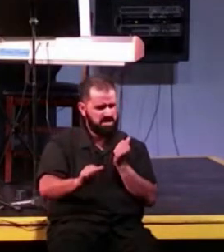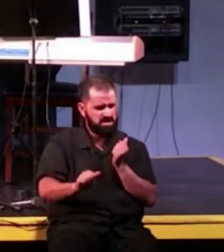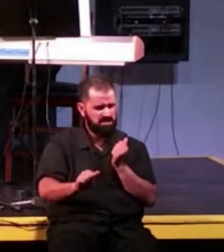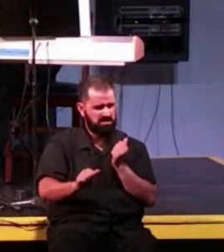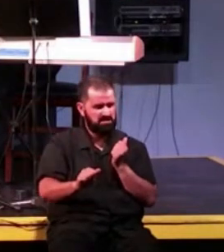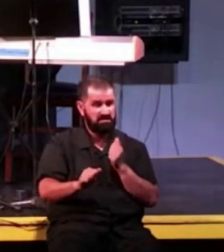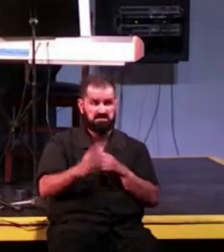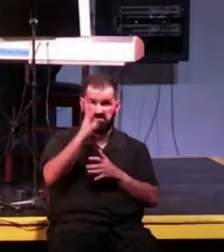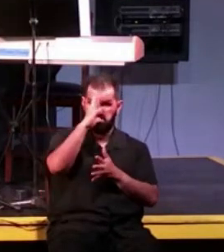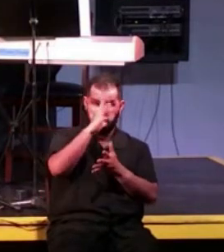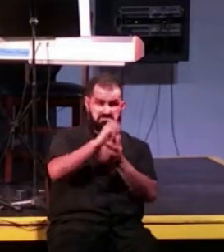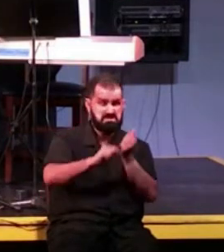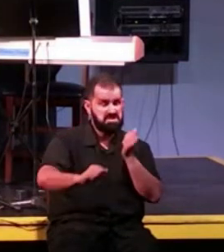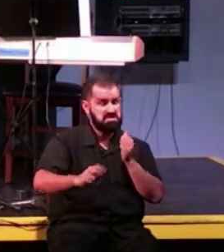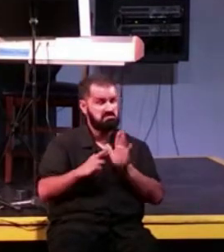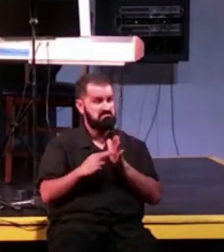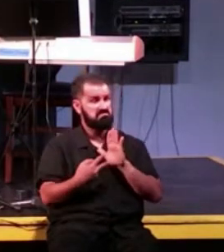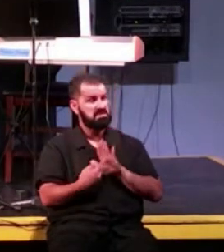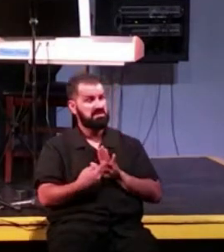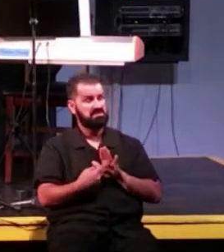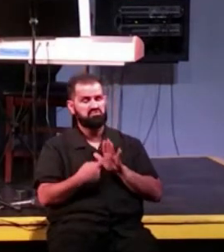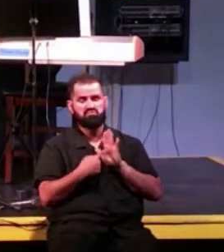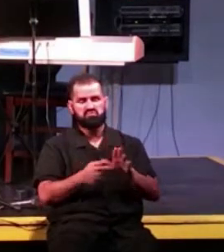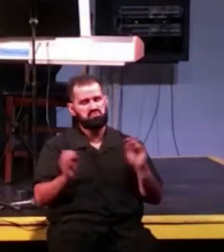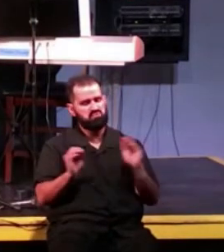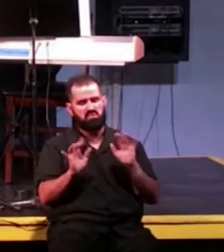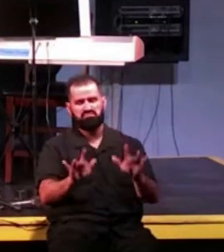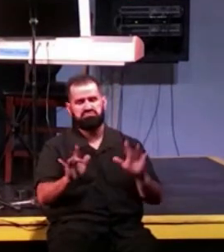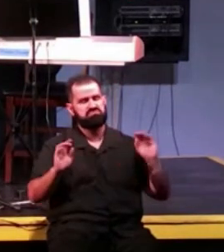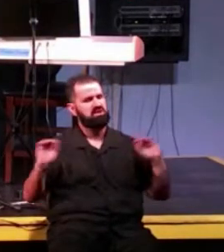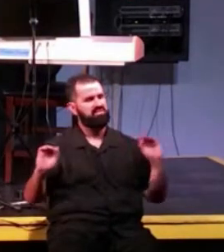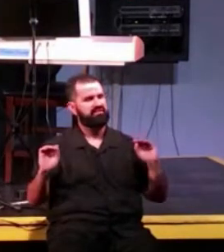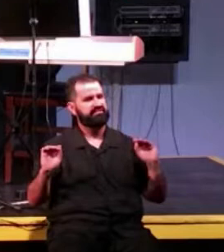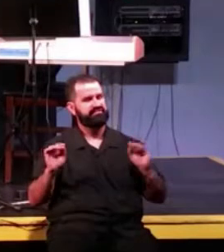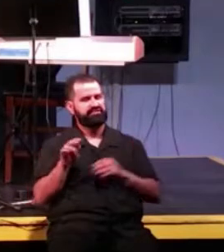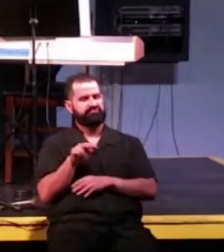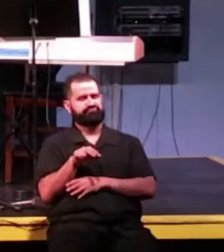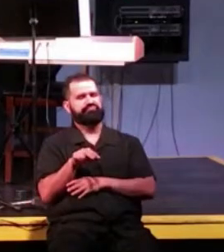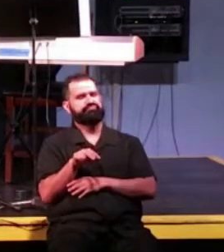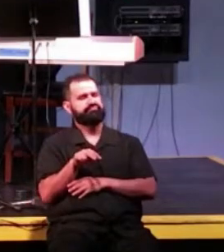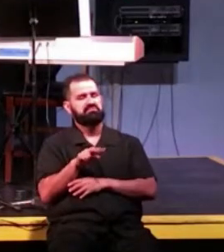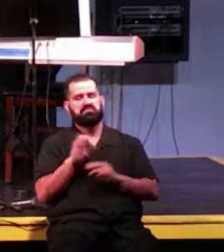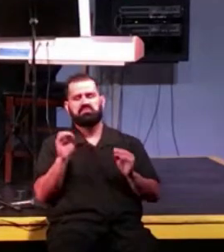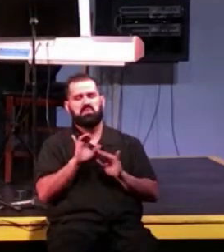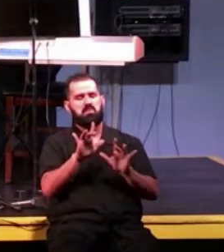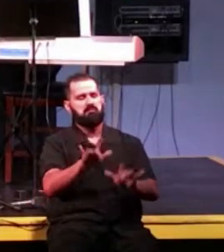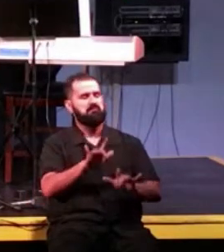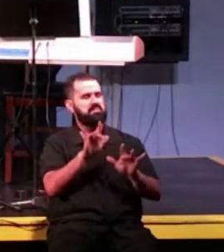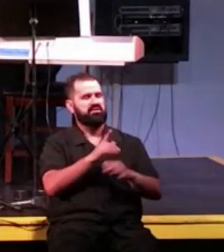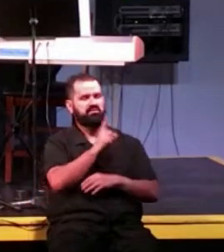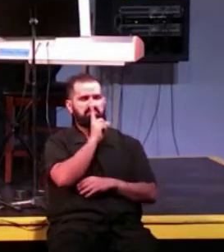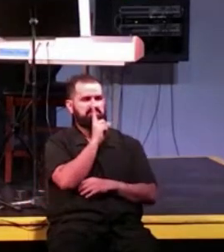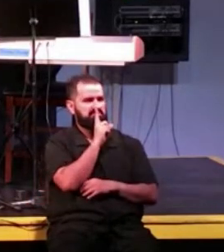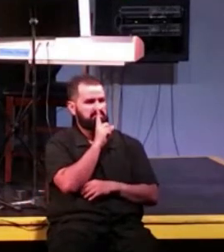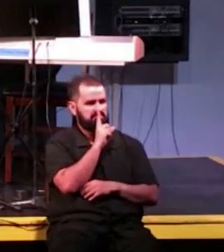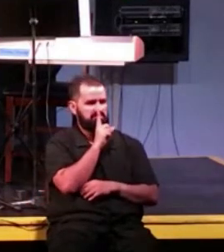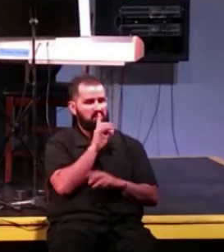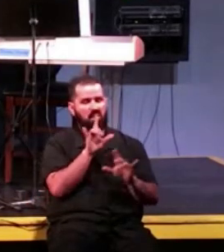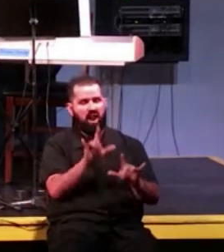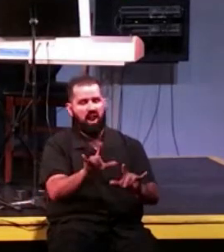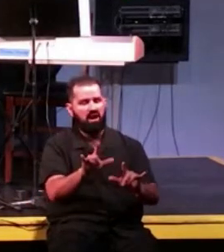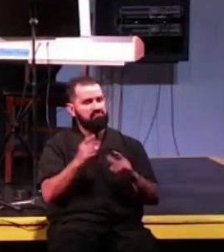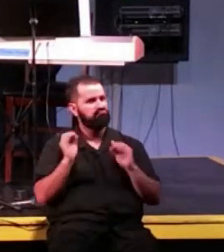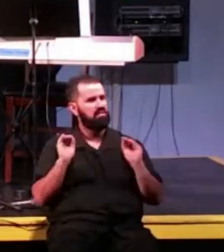be ruthless means to show no compassion, to show no pity or